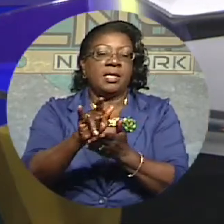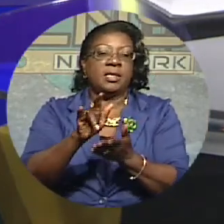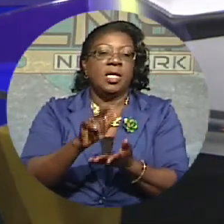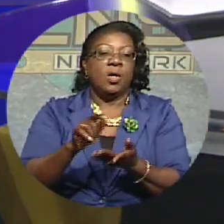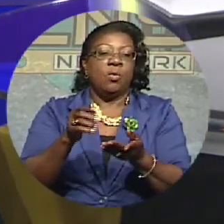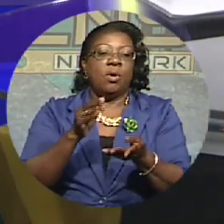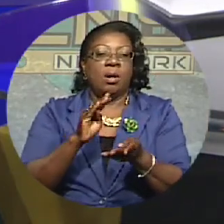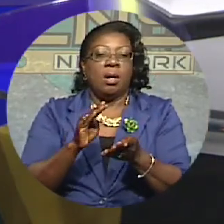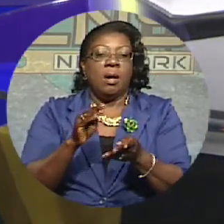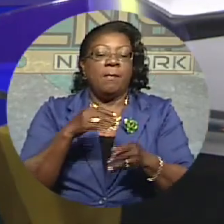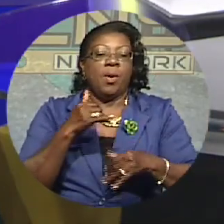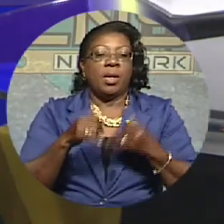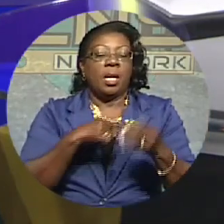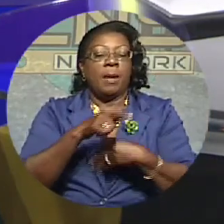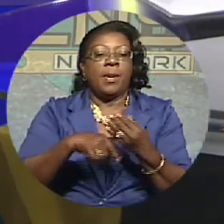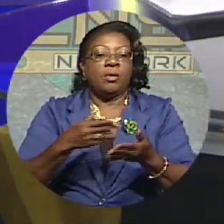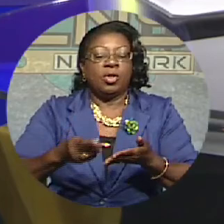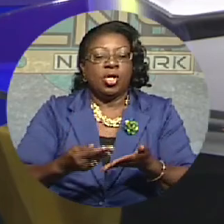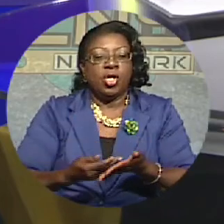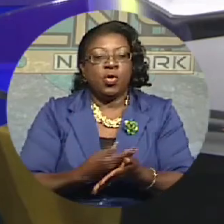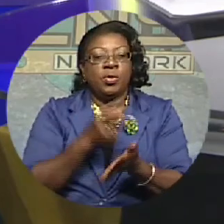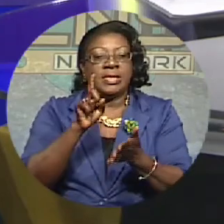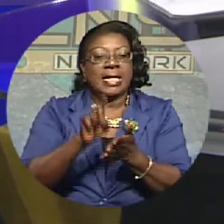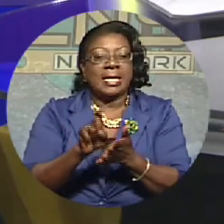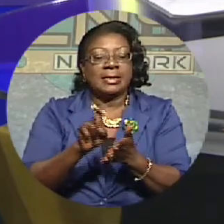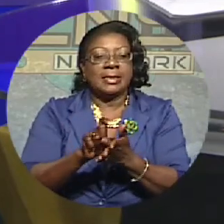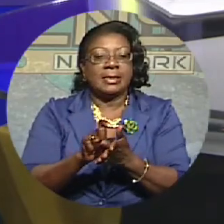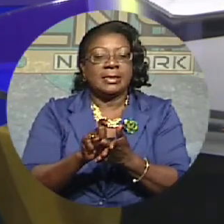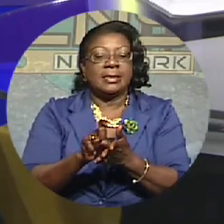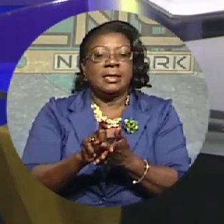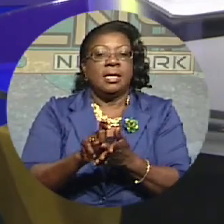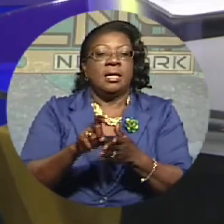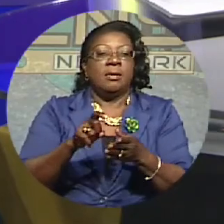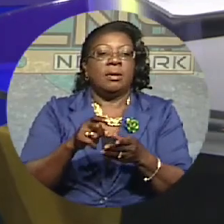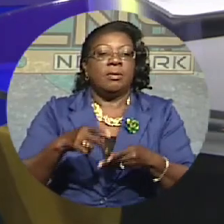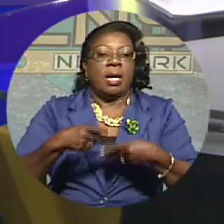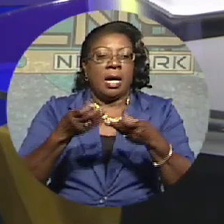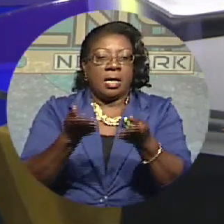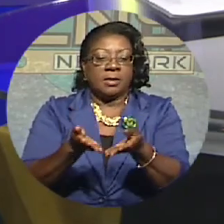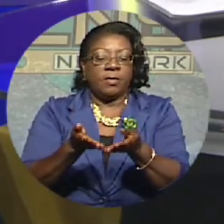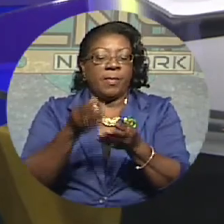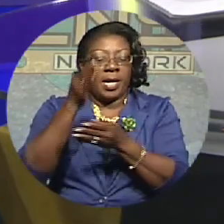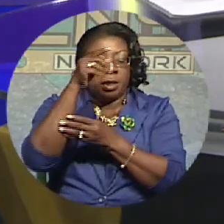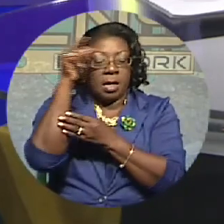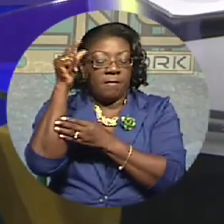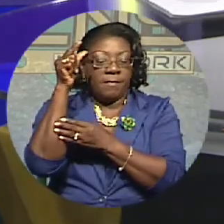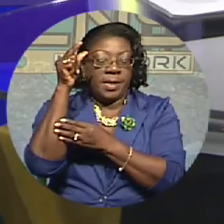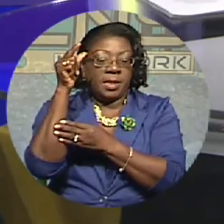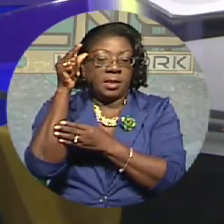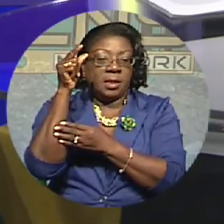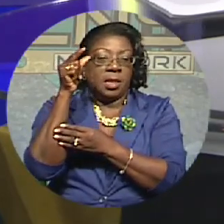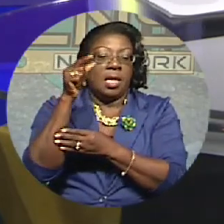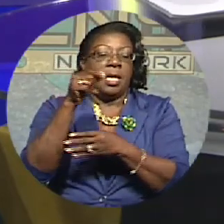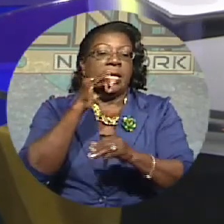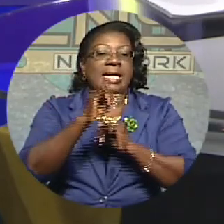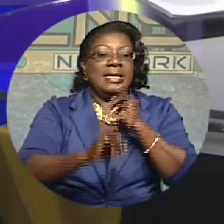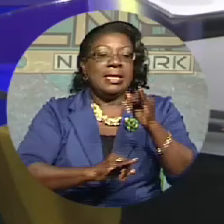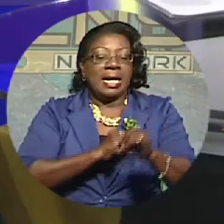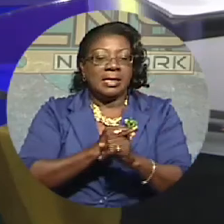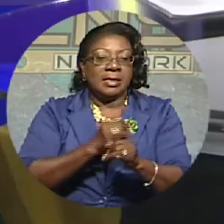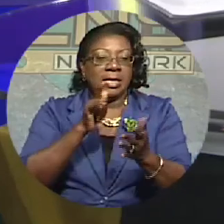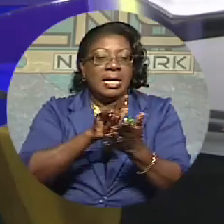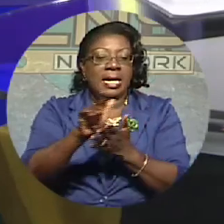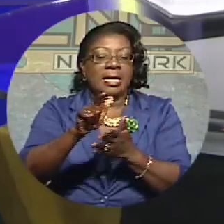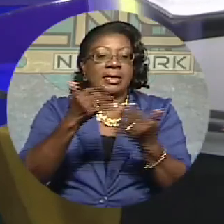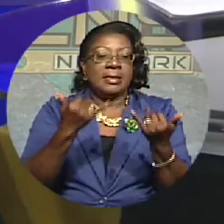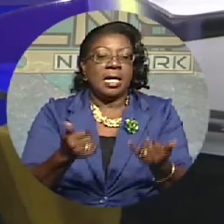new fees imposed by the government, and this week, commercial airliners have joined in on the protest, threatening to stop their services if these